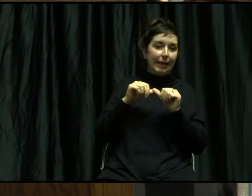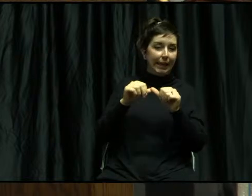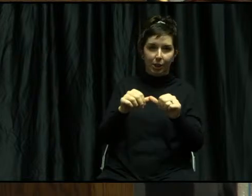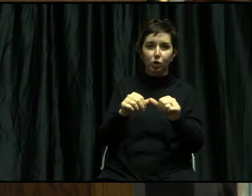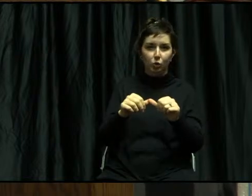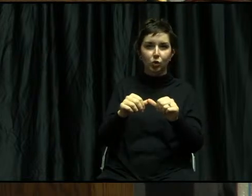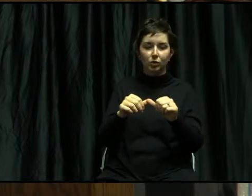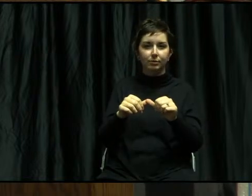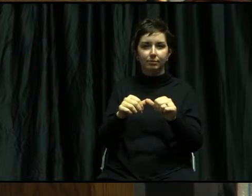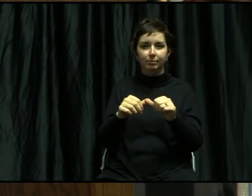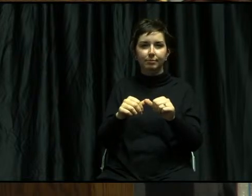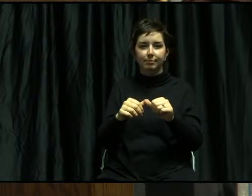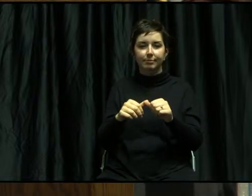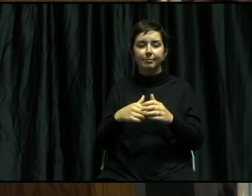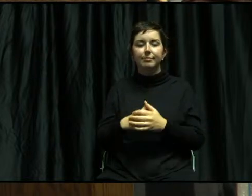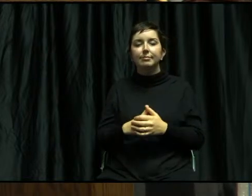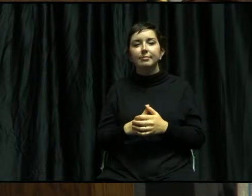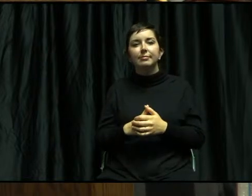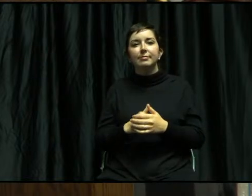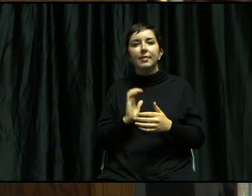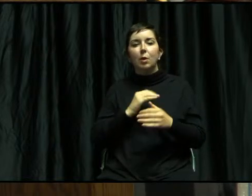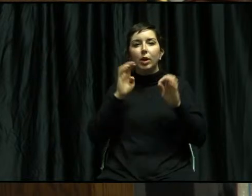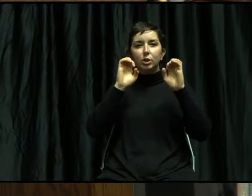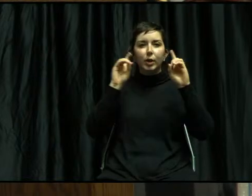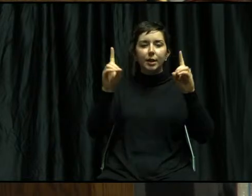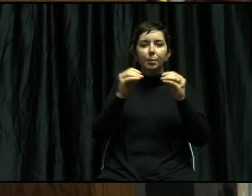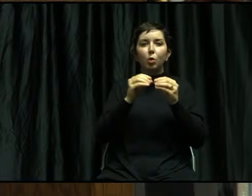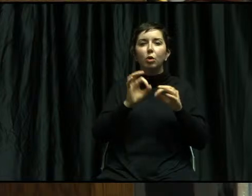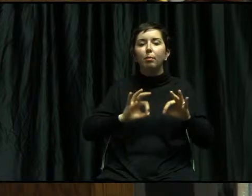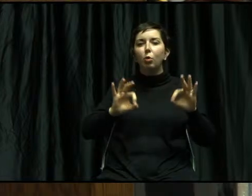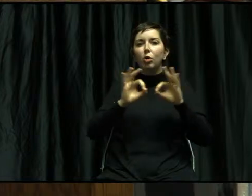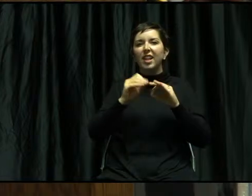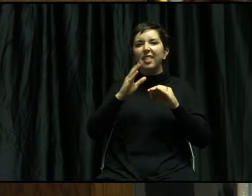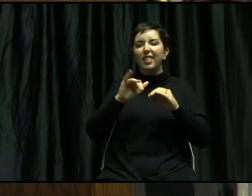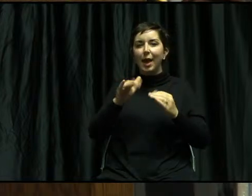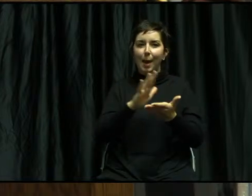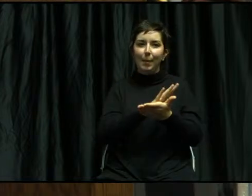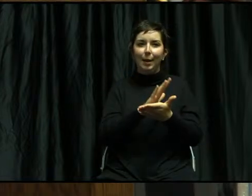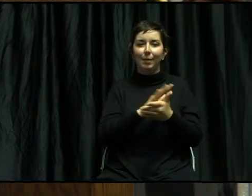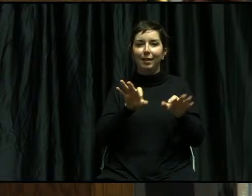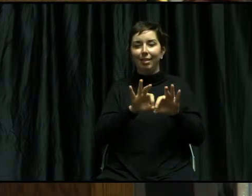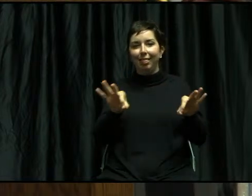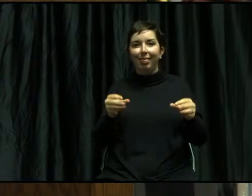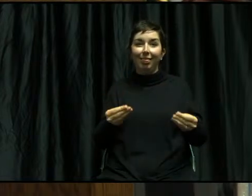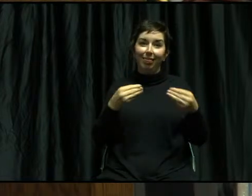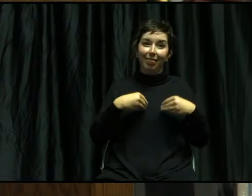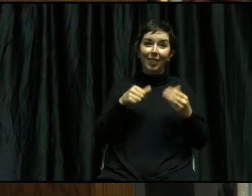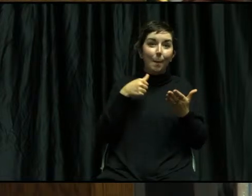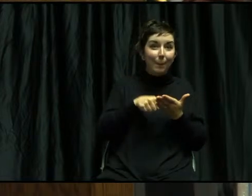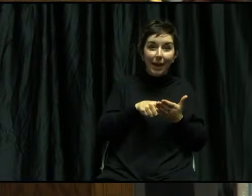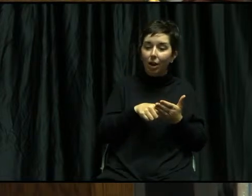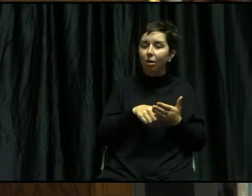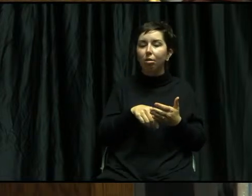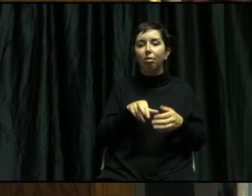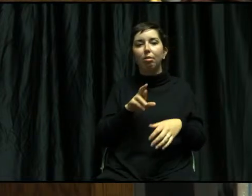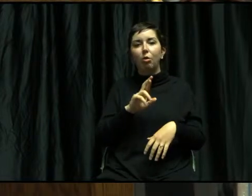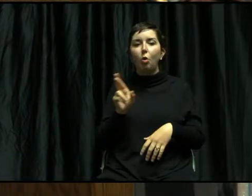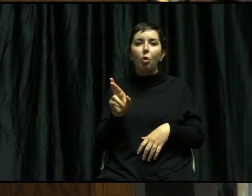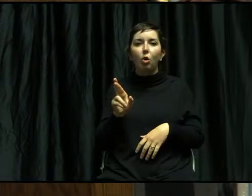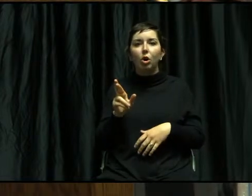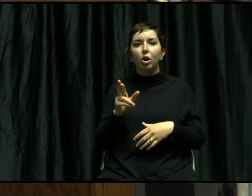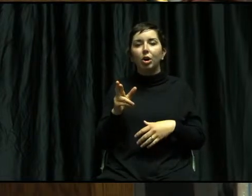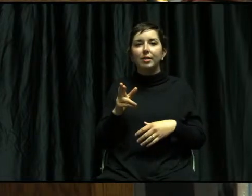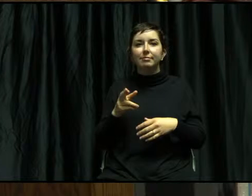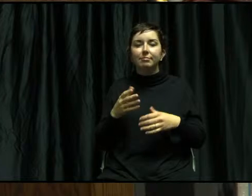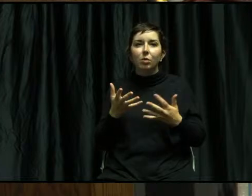life. Our education means more than that piece of paper we're about to receive in the mail or aiming to get a